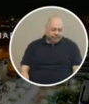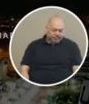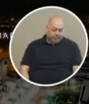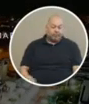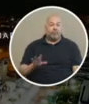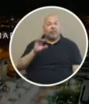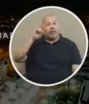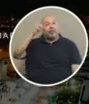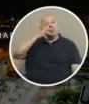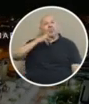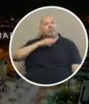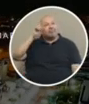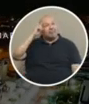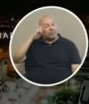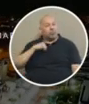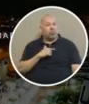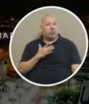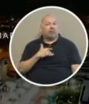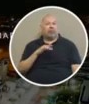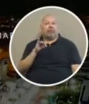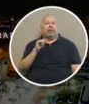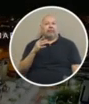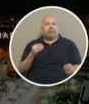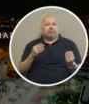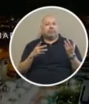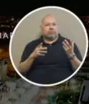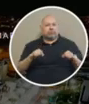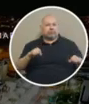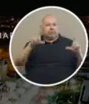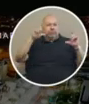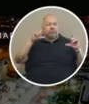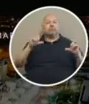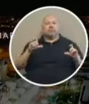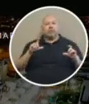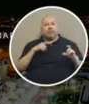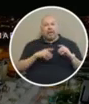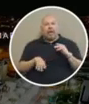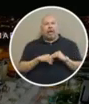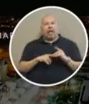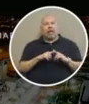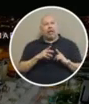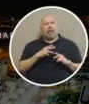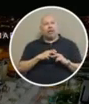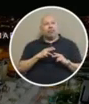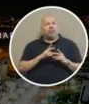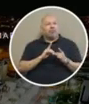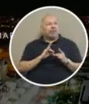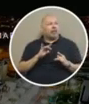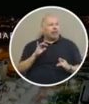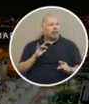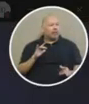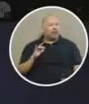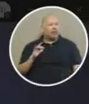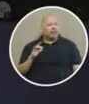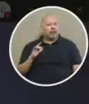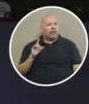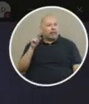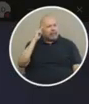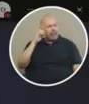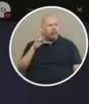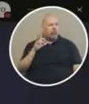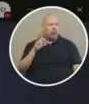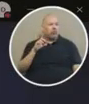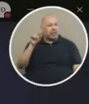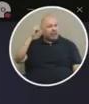Mayor and Council, as we're waiting for IT to bring up the presentation, I do want to add, I was going to brief that as Governor